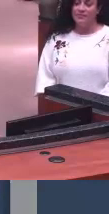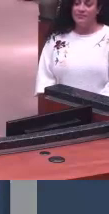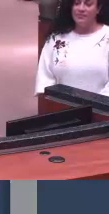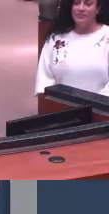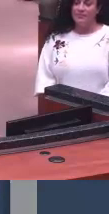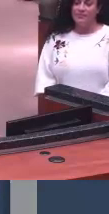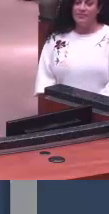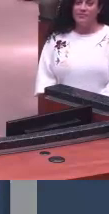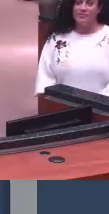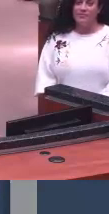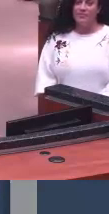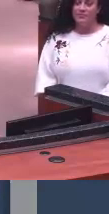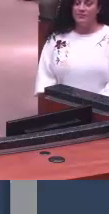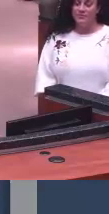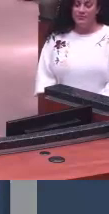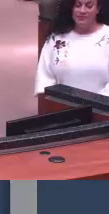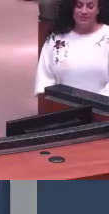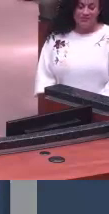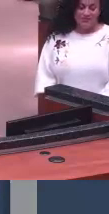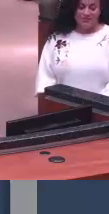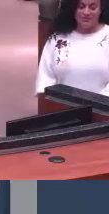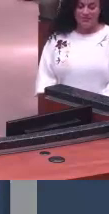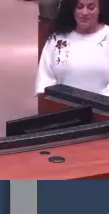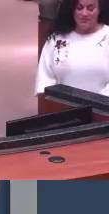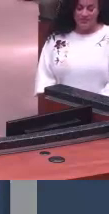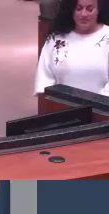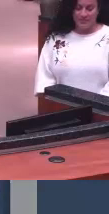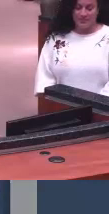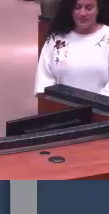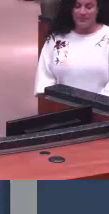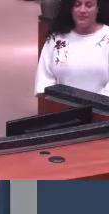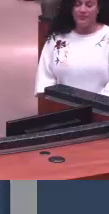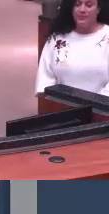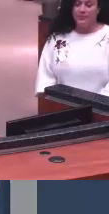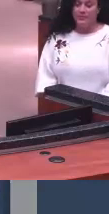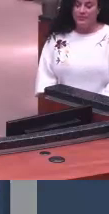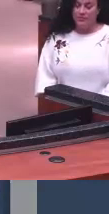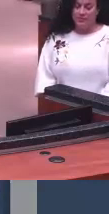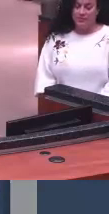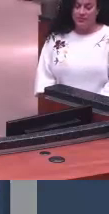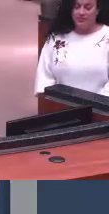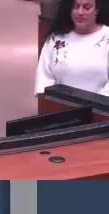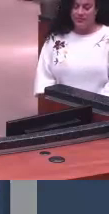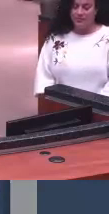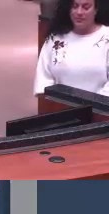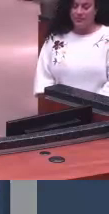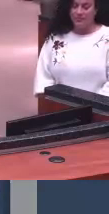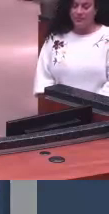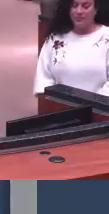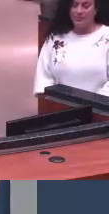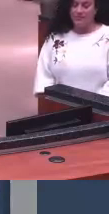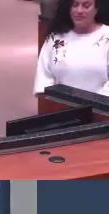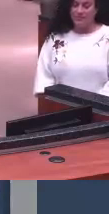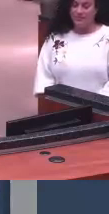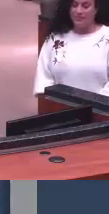have an amazing team that represents many cities in the region. At CCAJ, we are committed